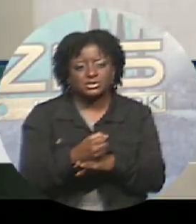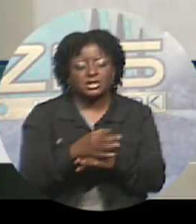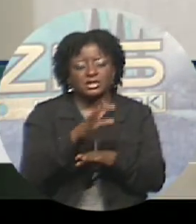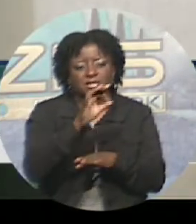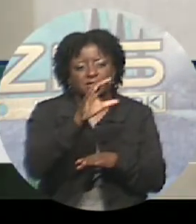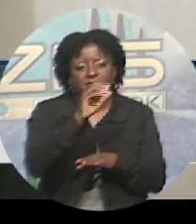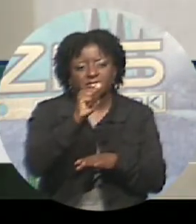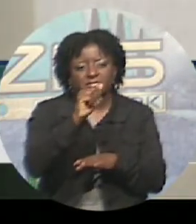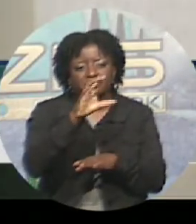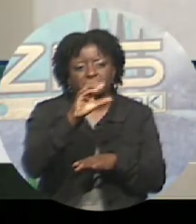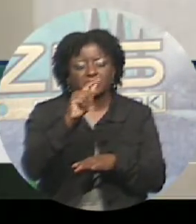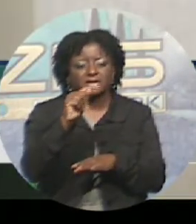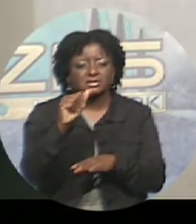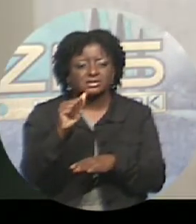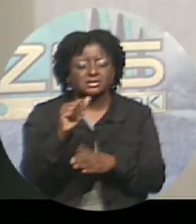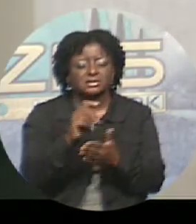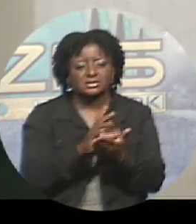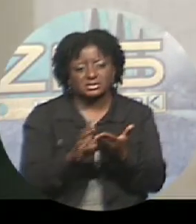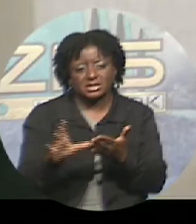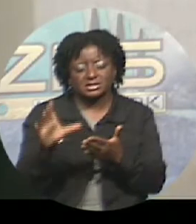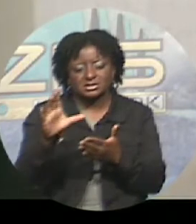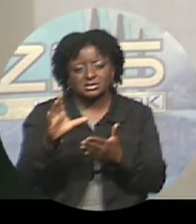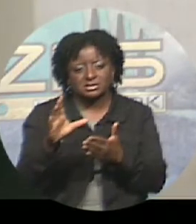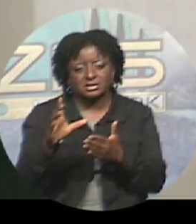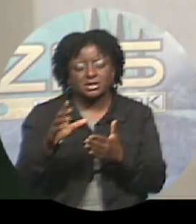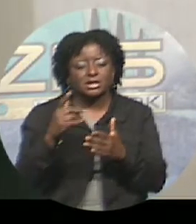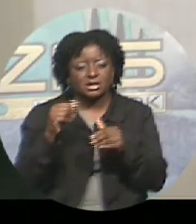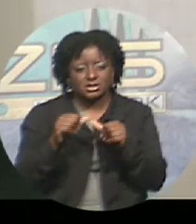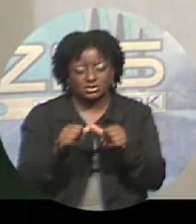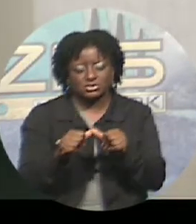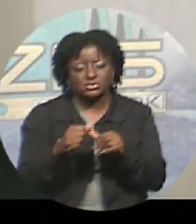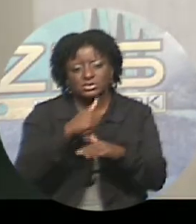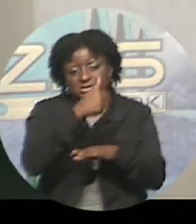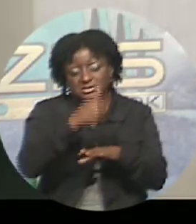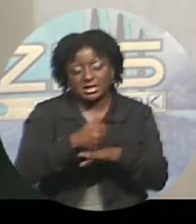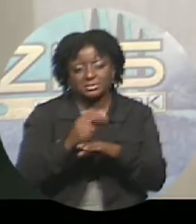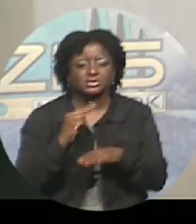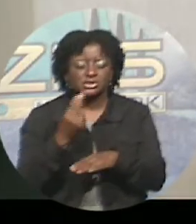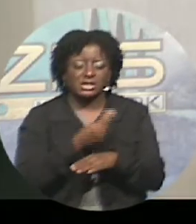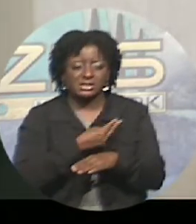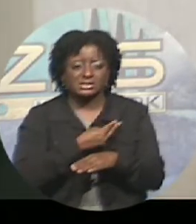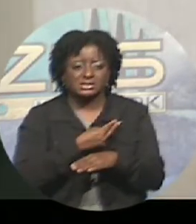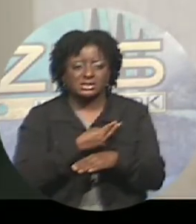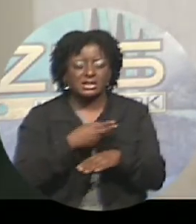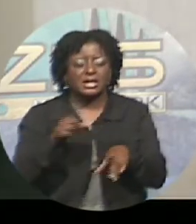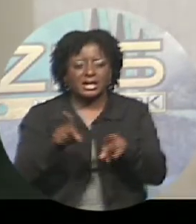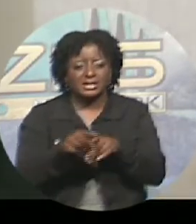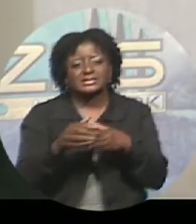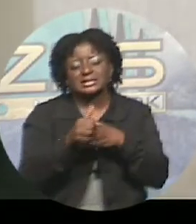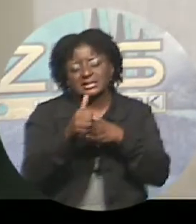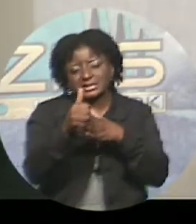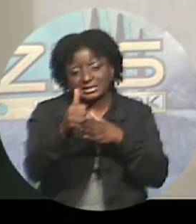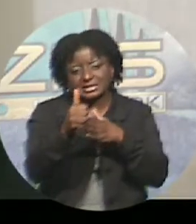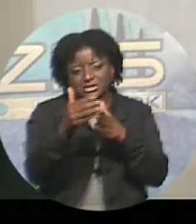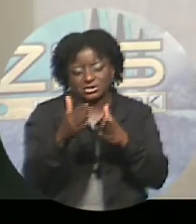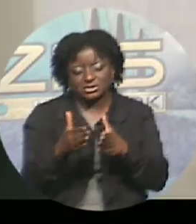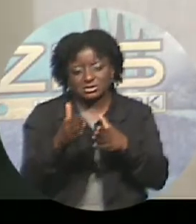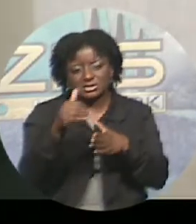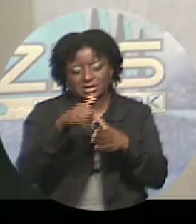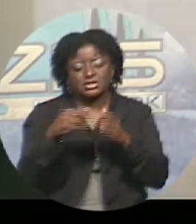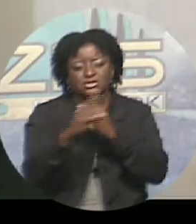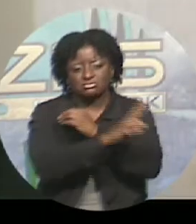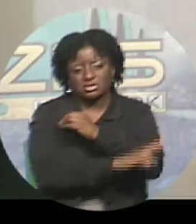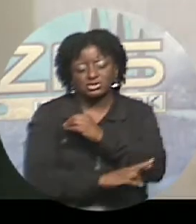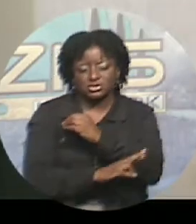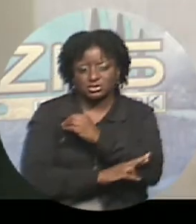as the leader in the region for financial services. It would also assist in increasing trade between China and the